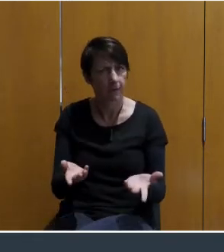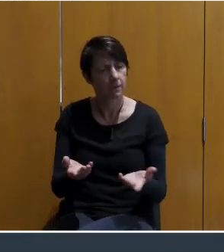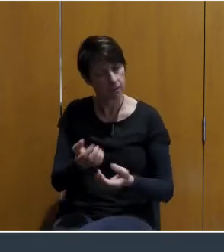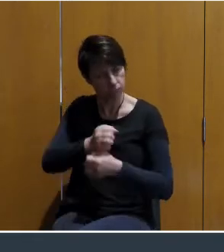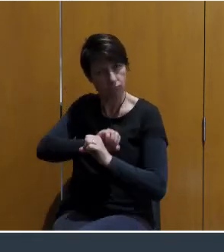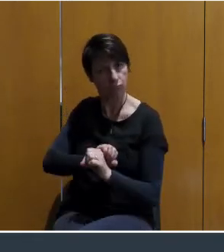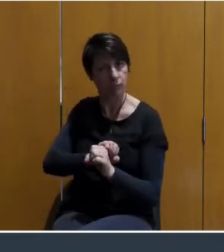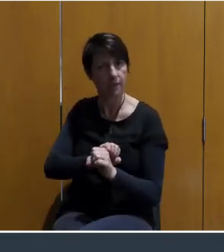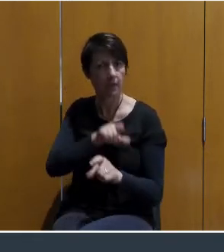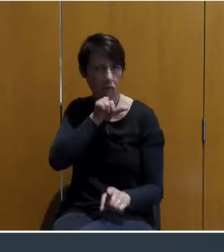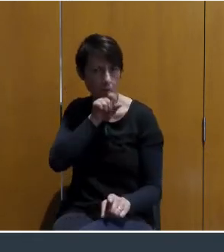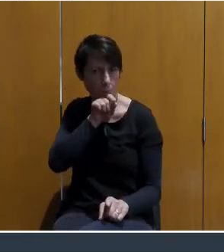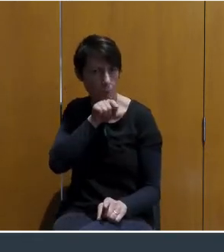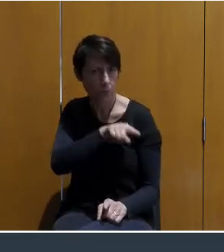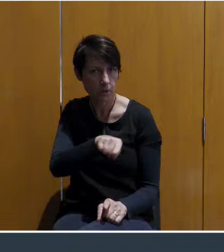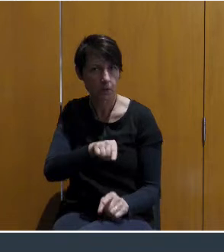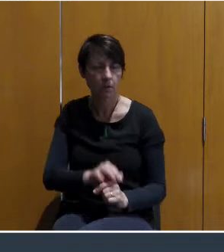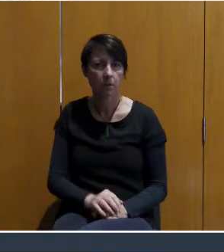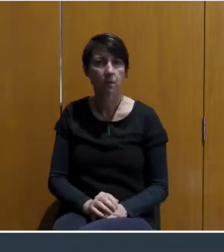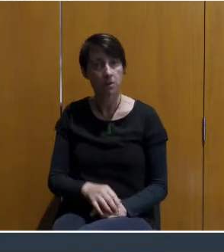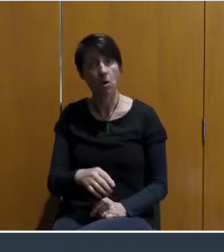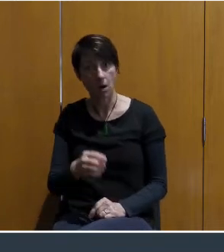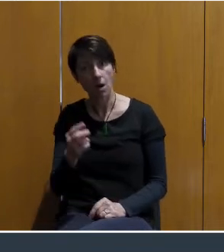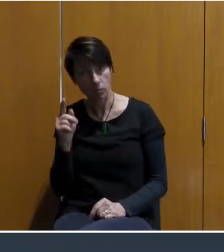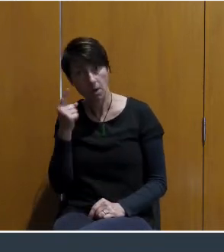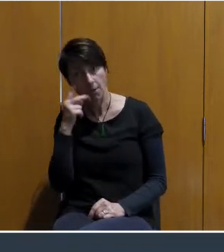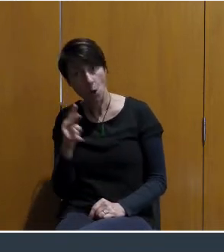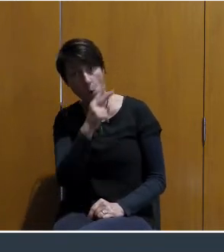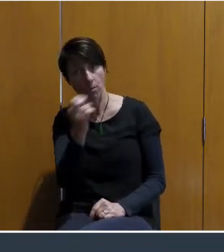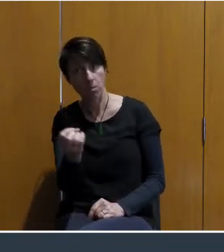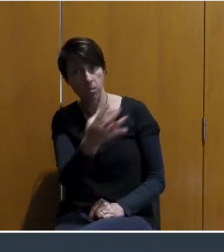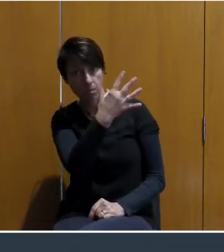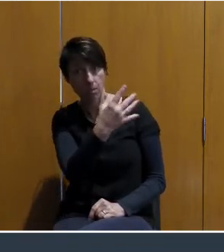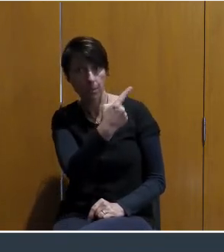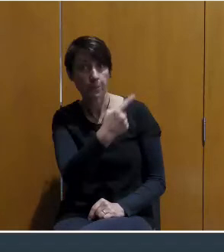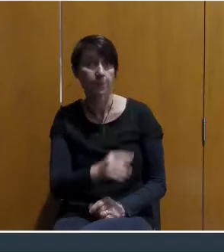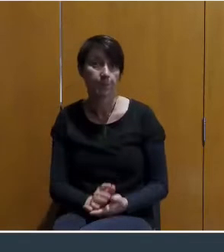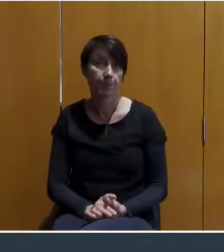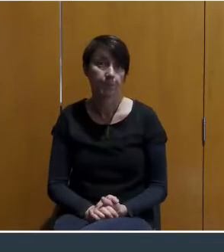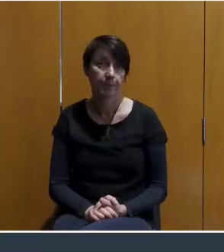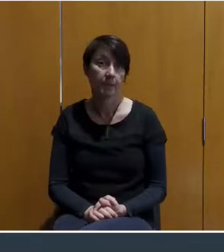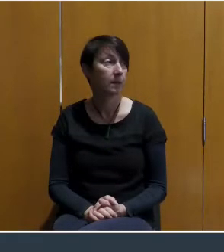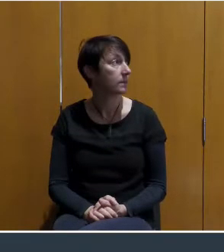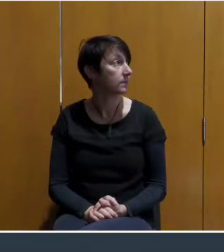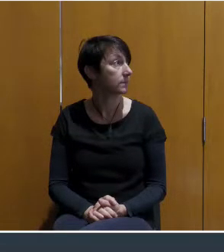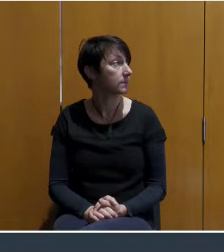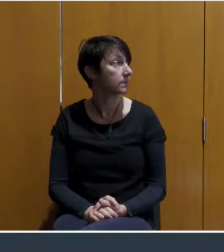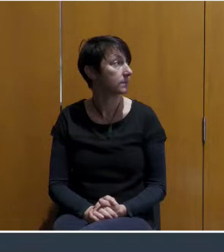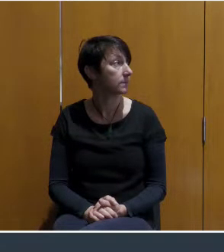I'll just move on the screen a slideshow, but it shows